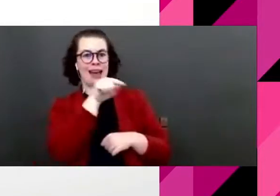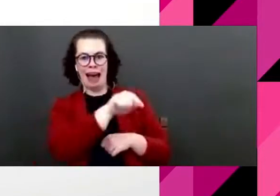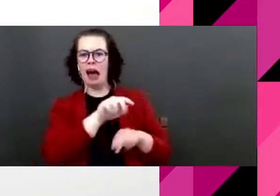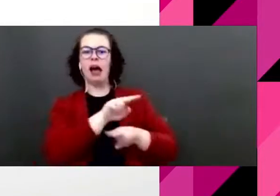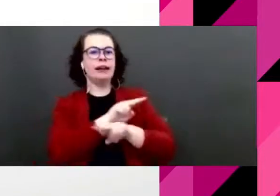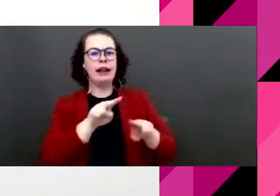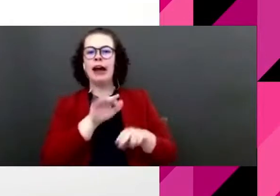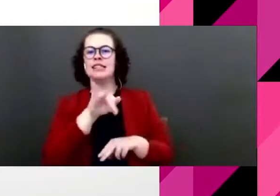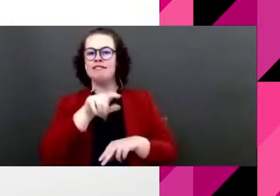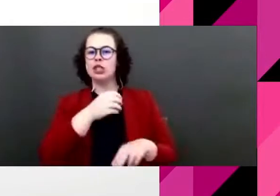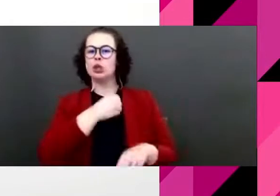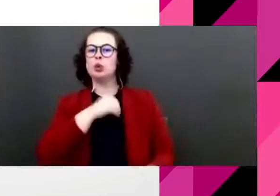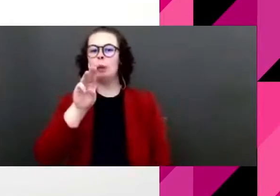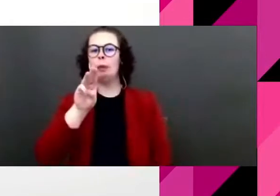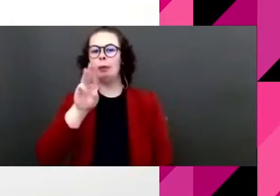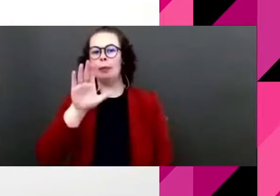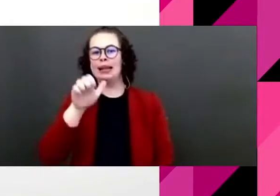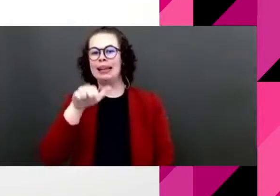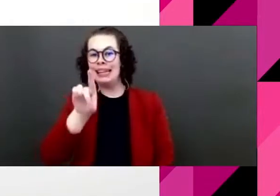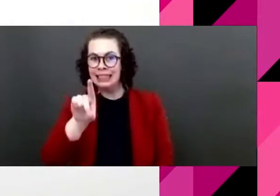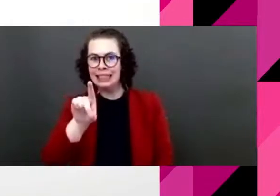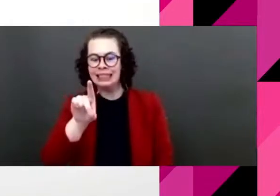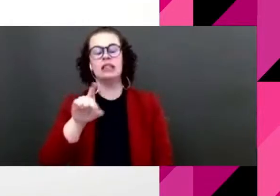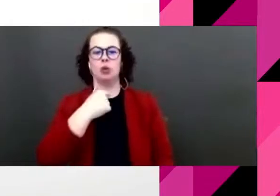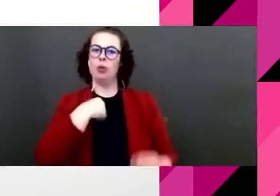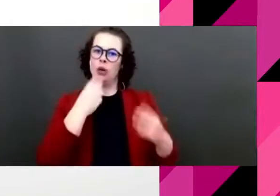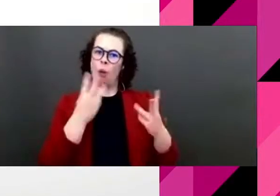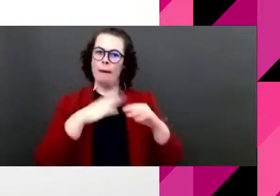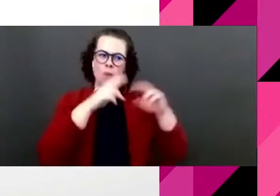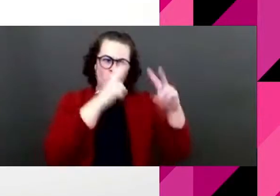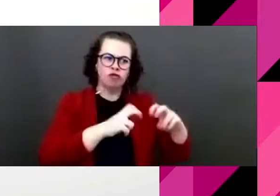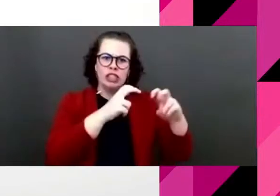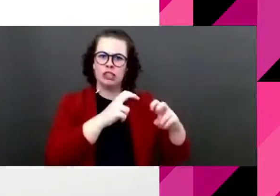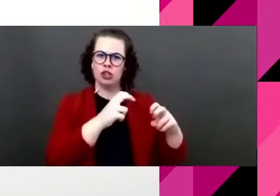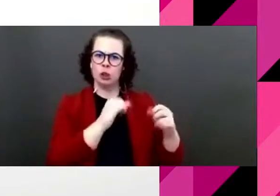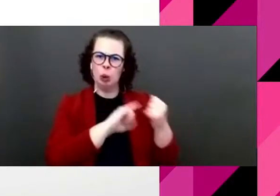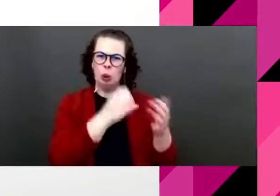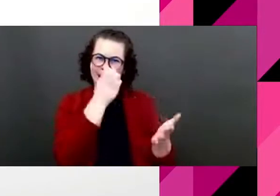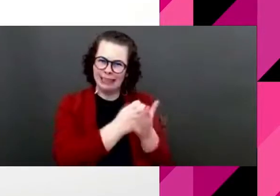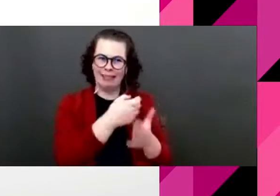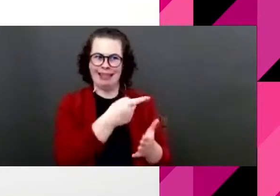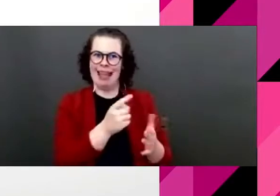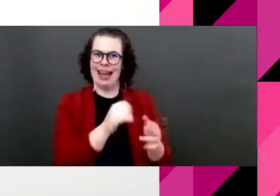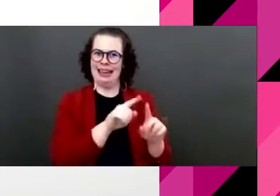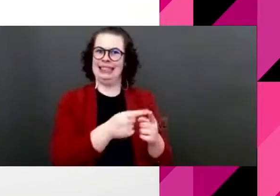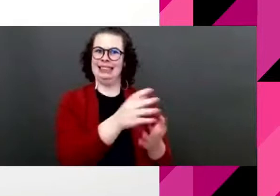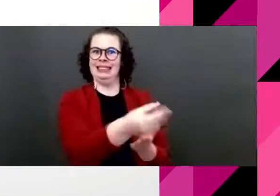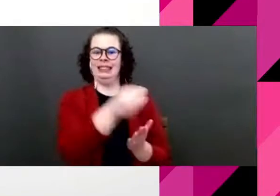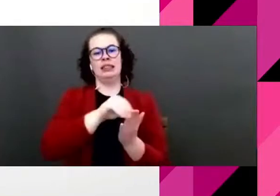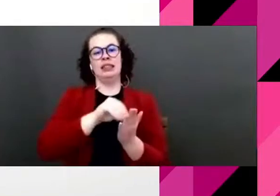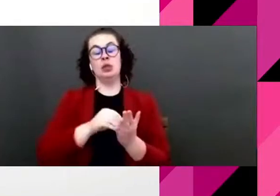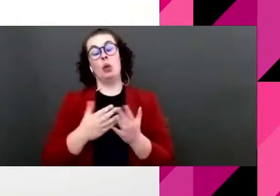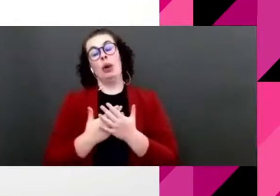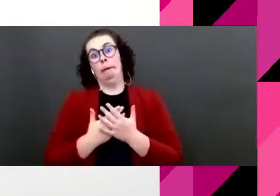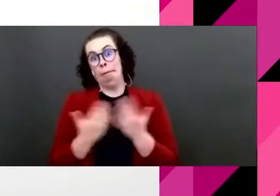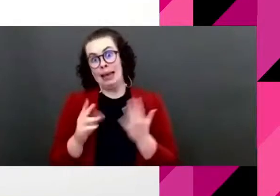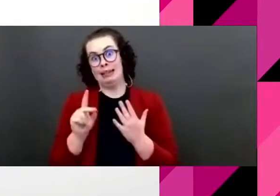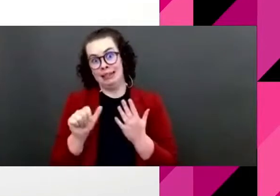data work going on across the spectrum. But yes, it's a very big focus for us